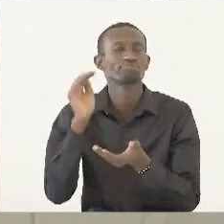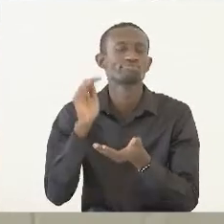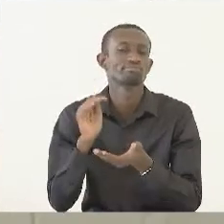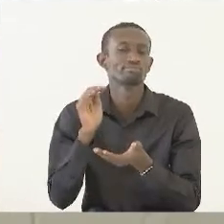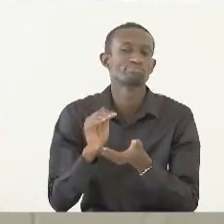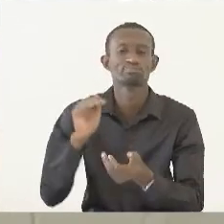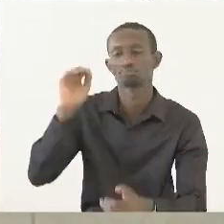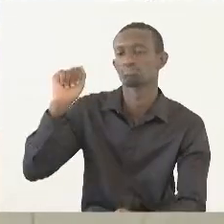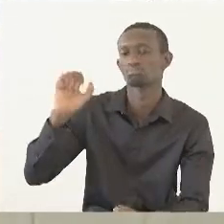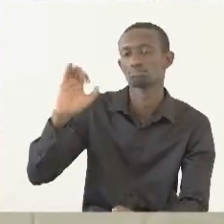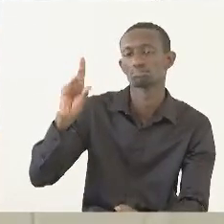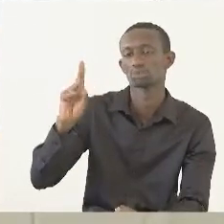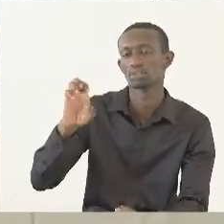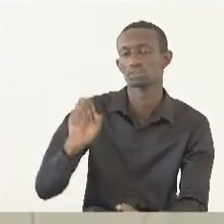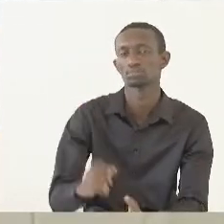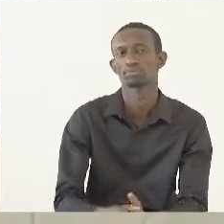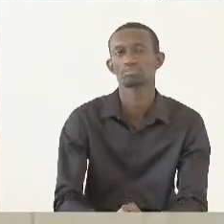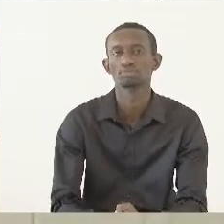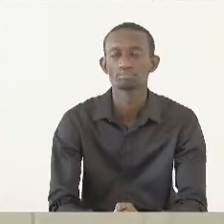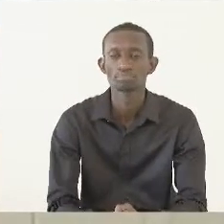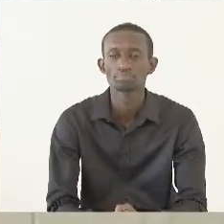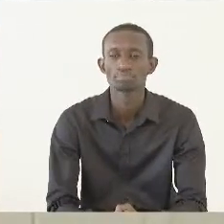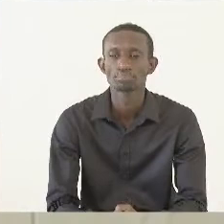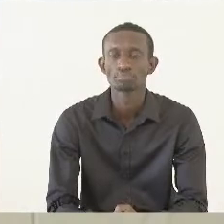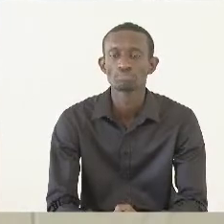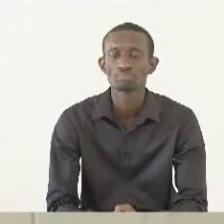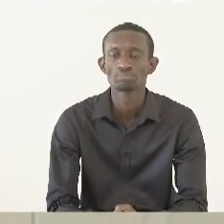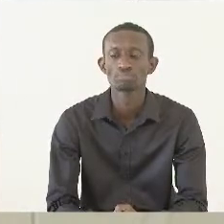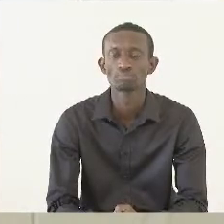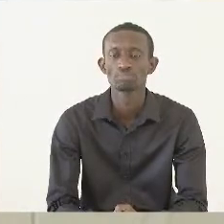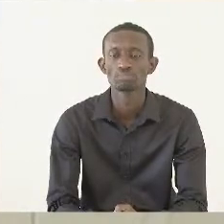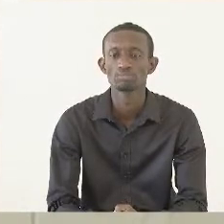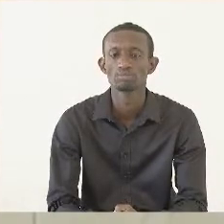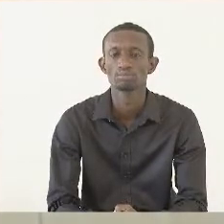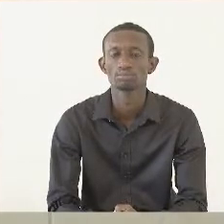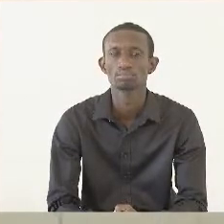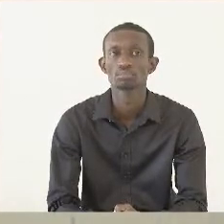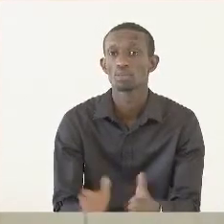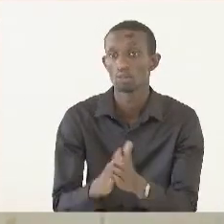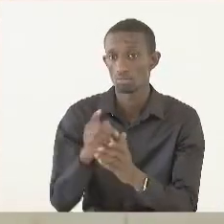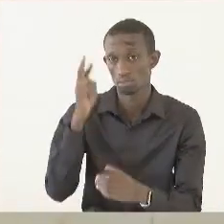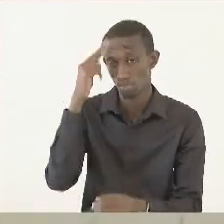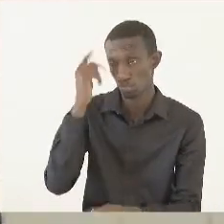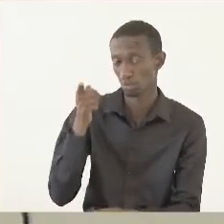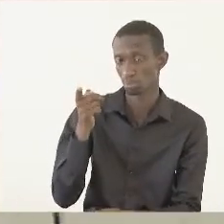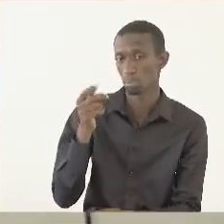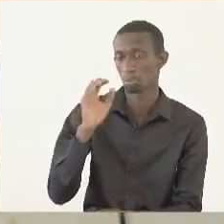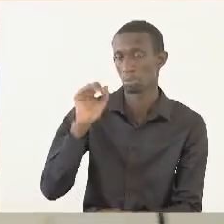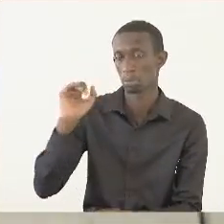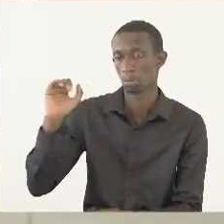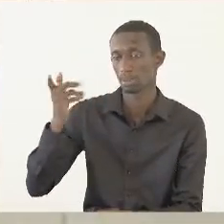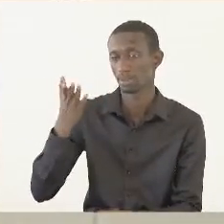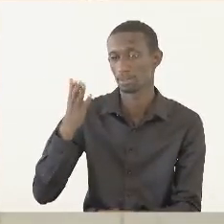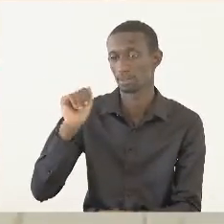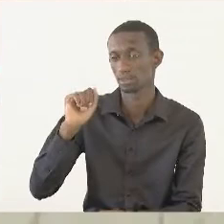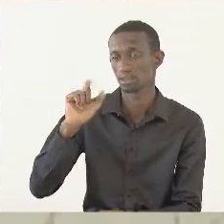the acidity. The acidity. And remember, these are aliphatic carboxylic